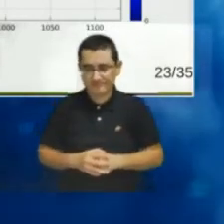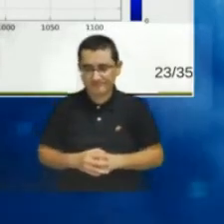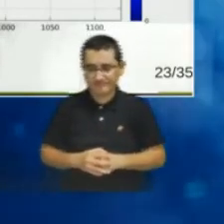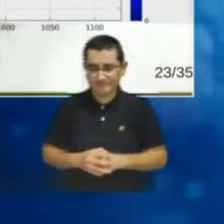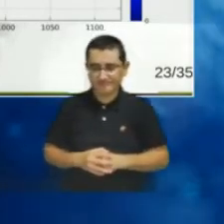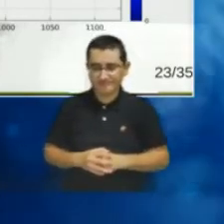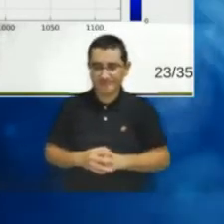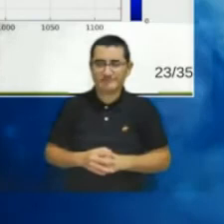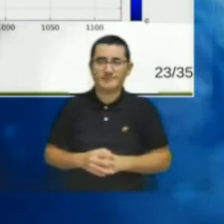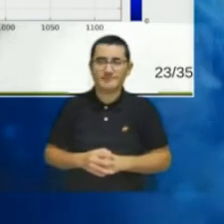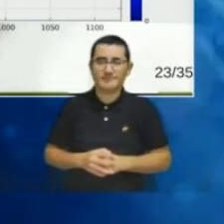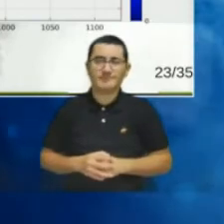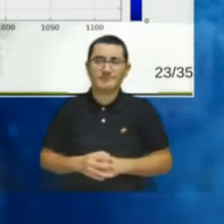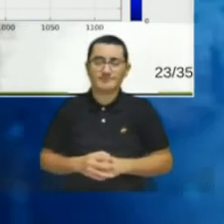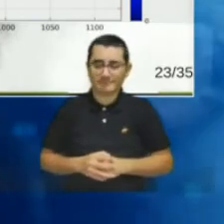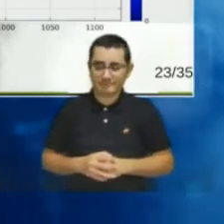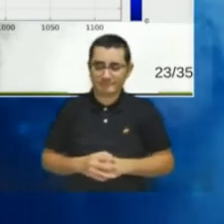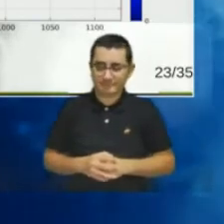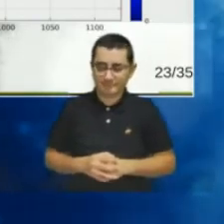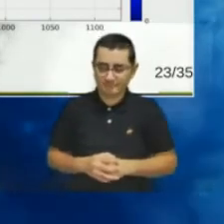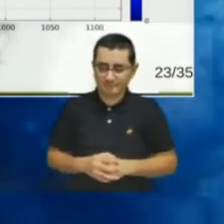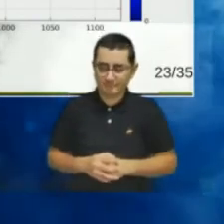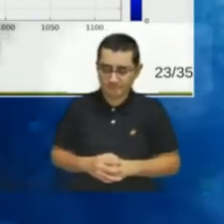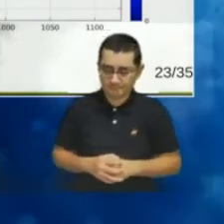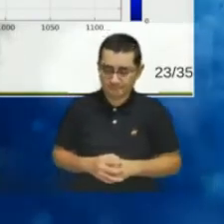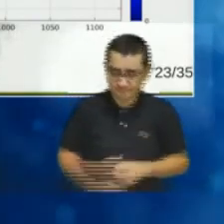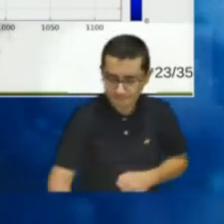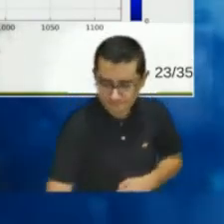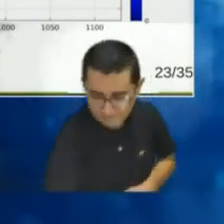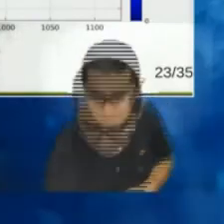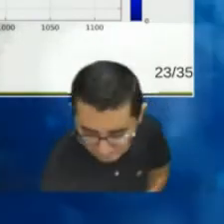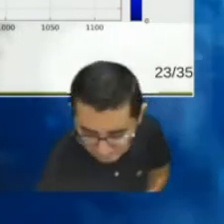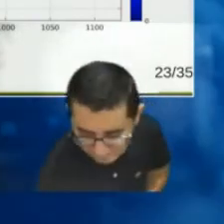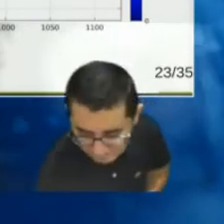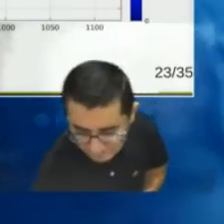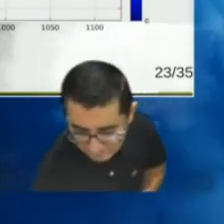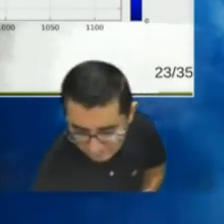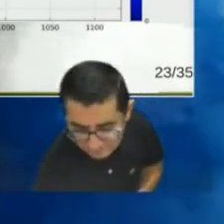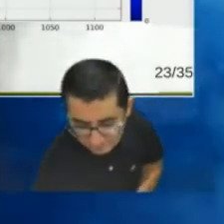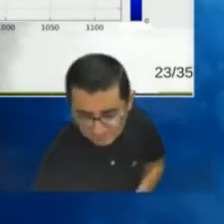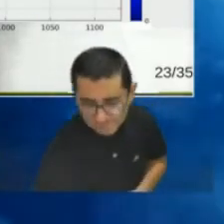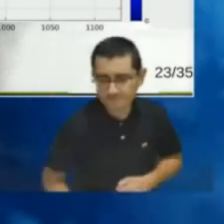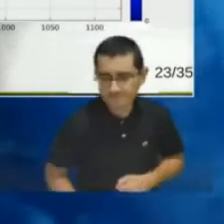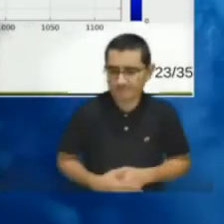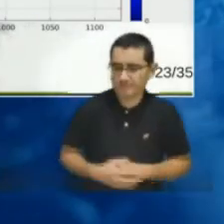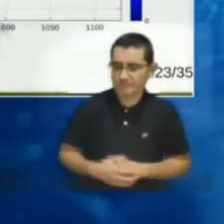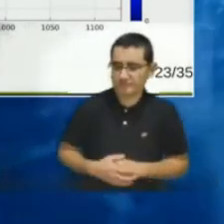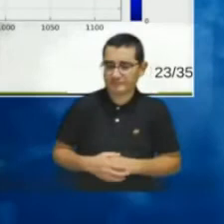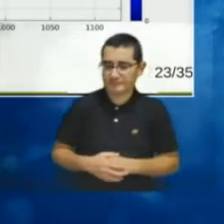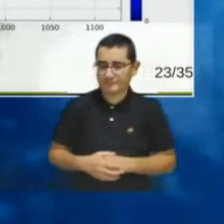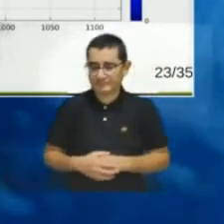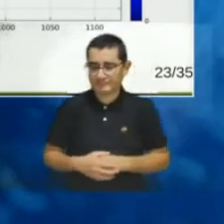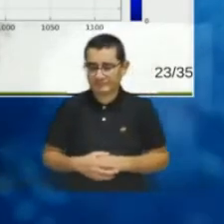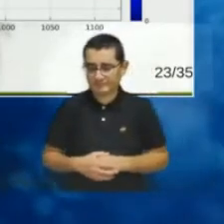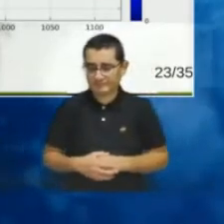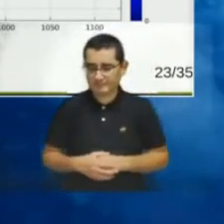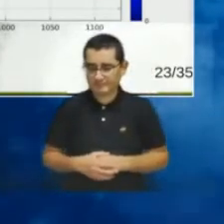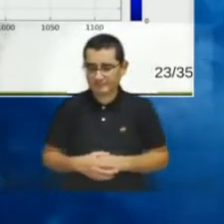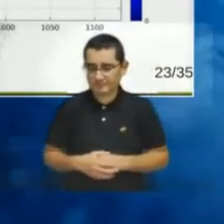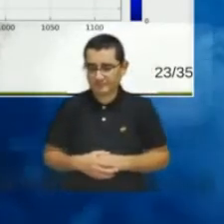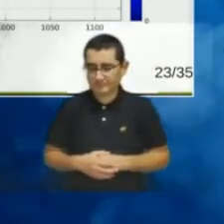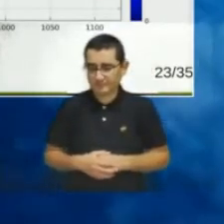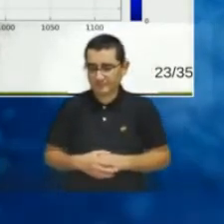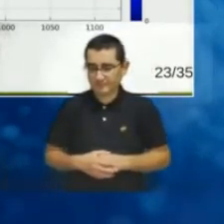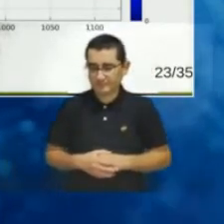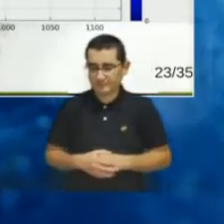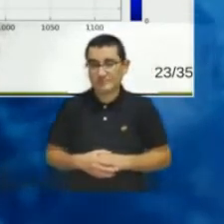the interaction with the original field and then with the environment to distort the least possible this